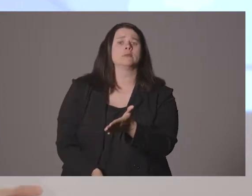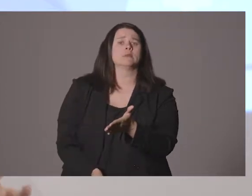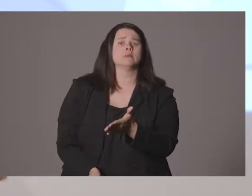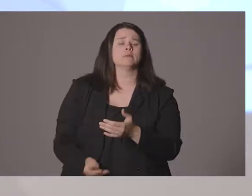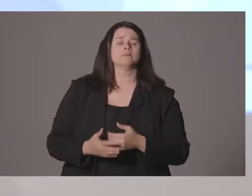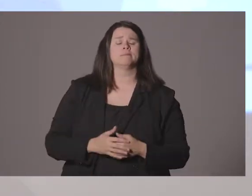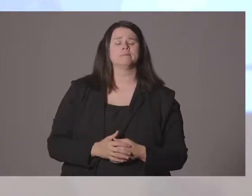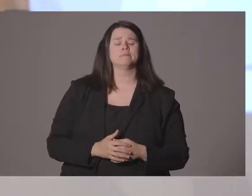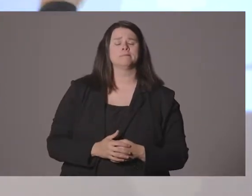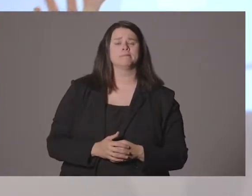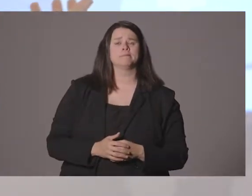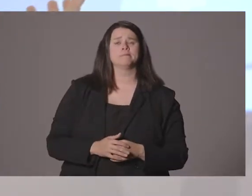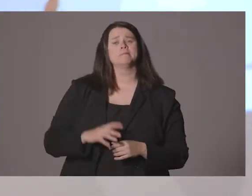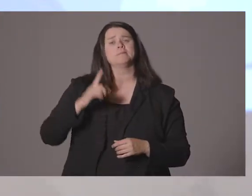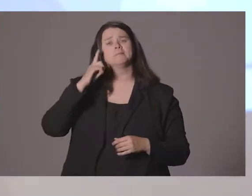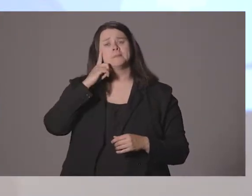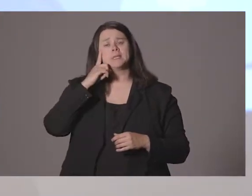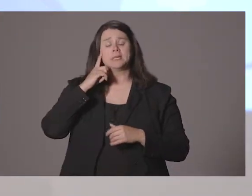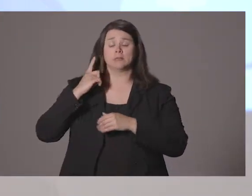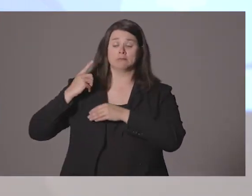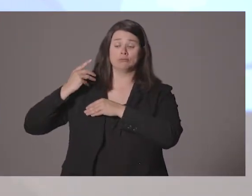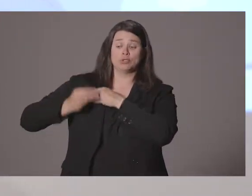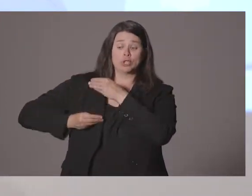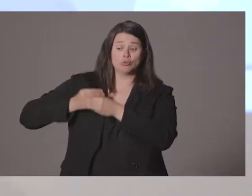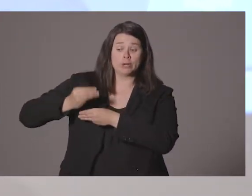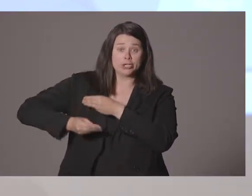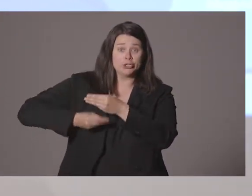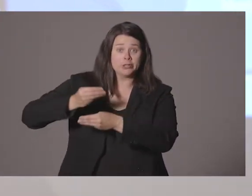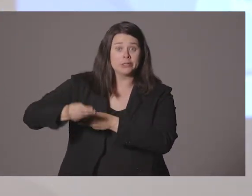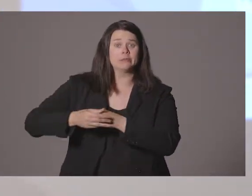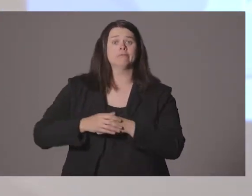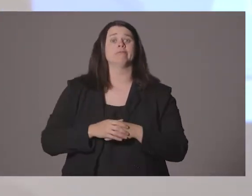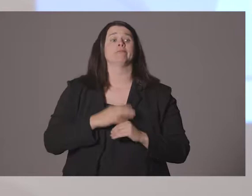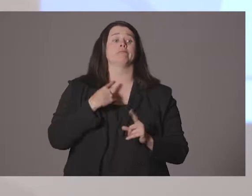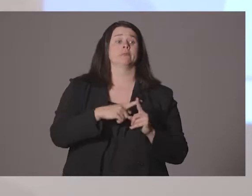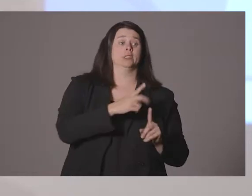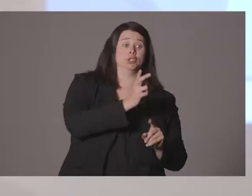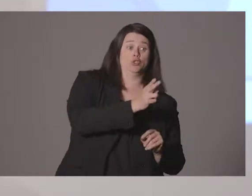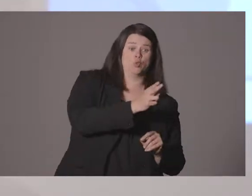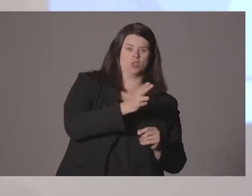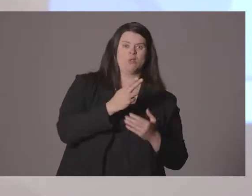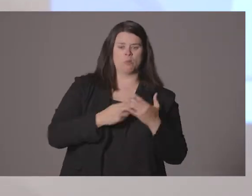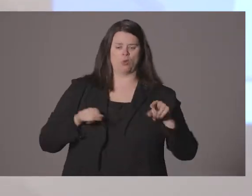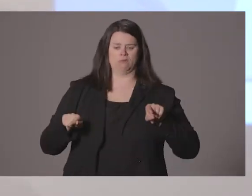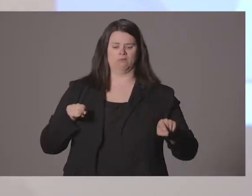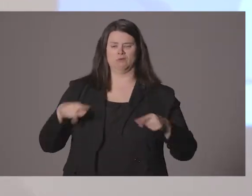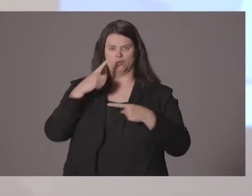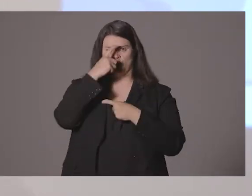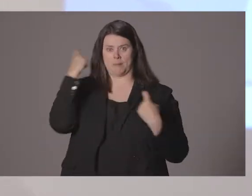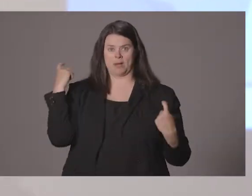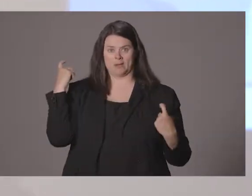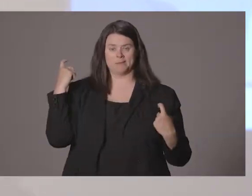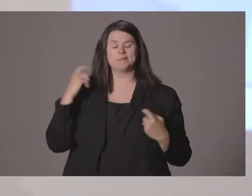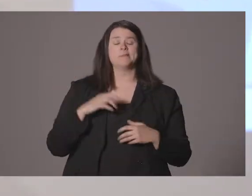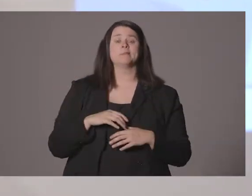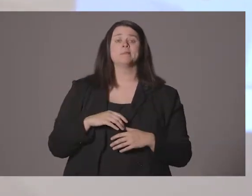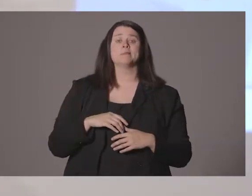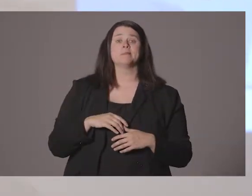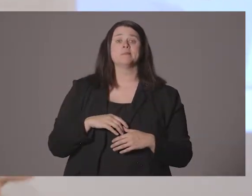trauma, not only inflicted, but also that we are and our ancestors might have bared witness